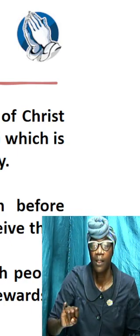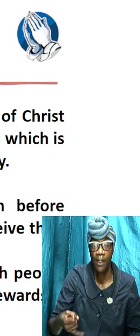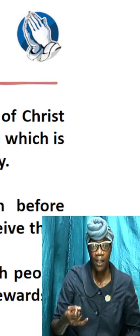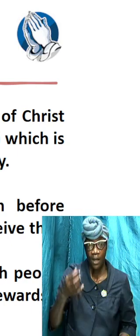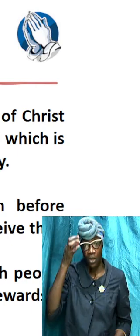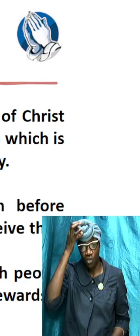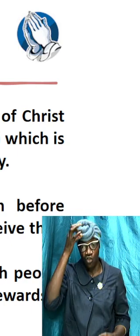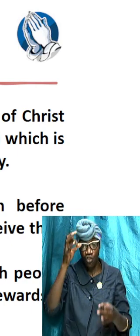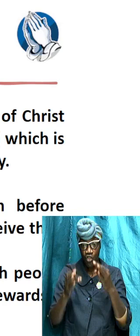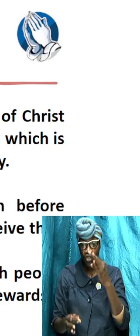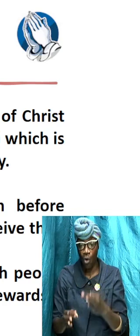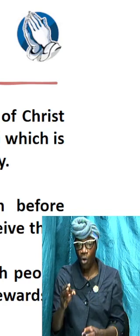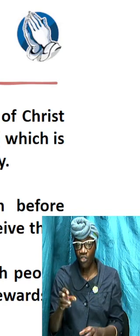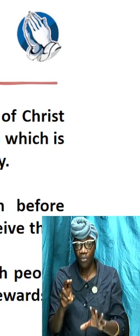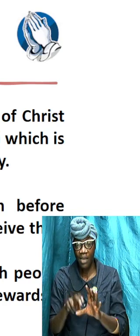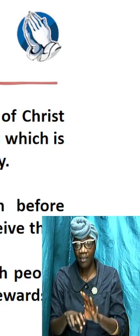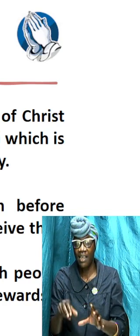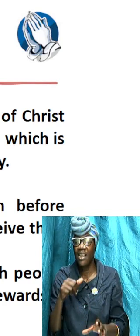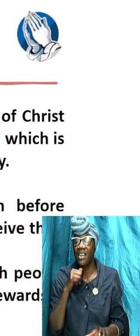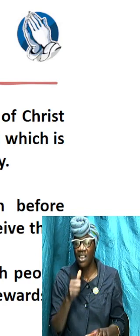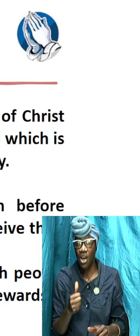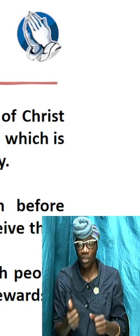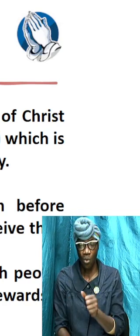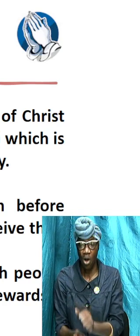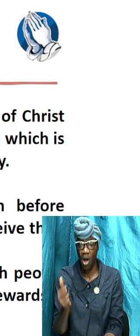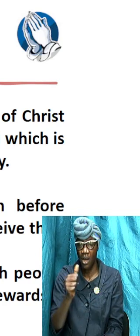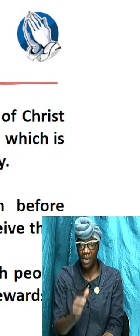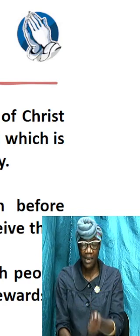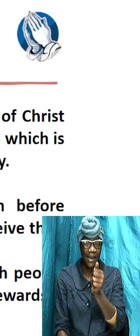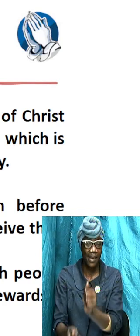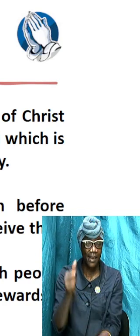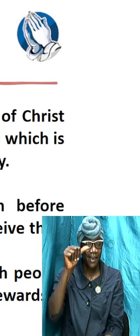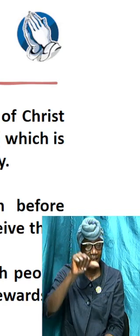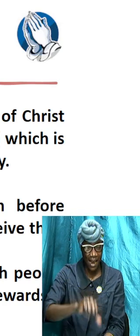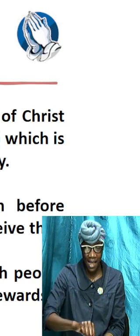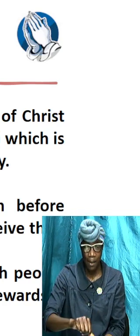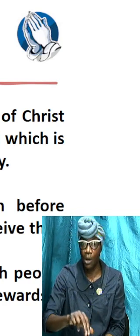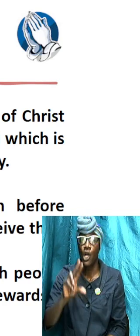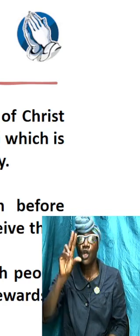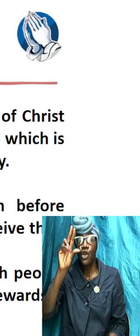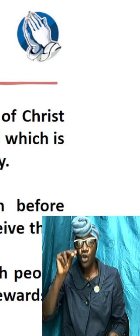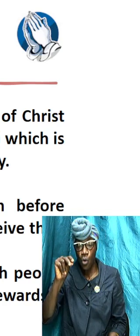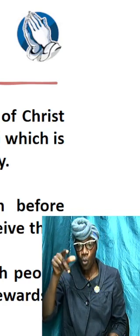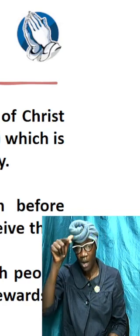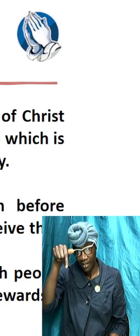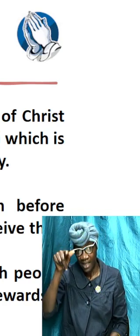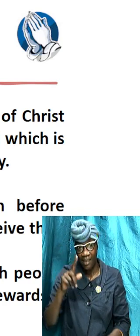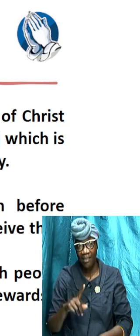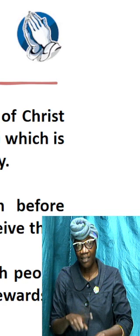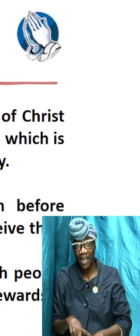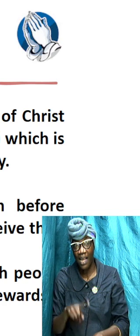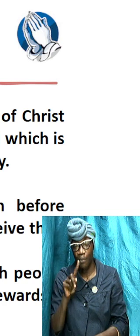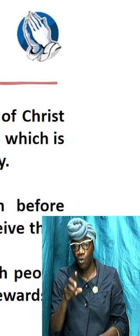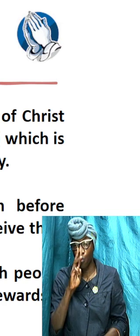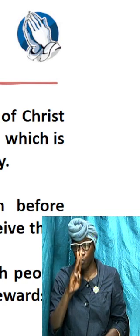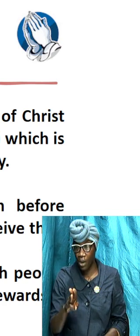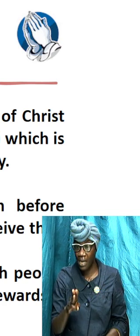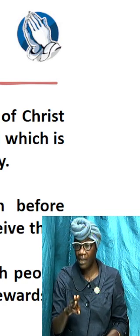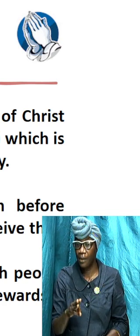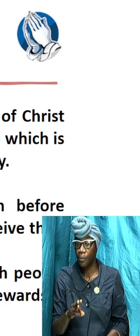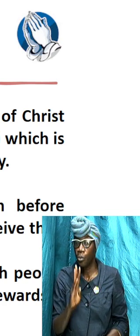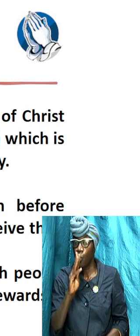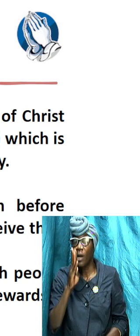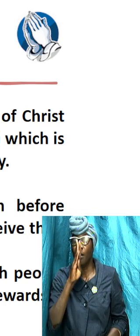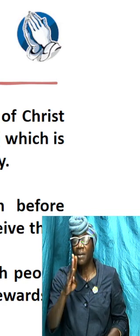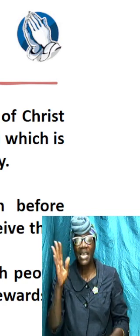is not a judgment of condemnation. Amen. In other words, at this point in time, you would have already been in